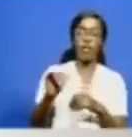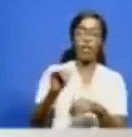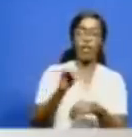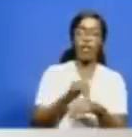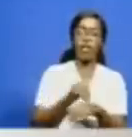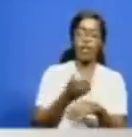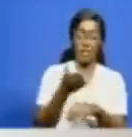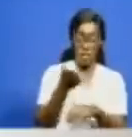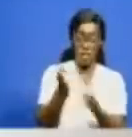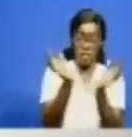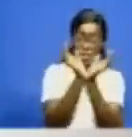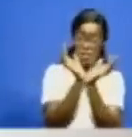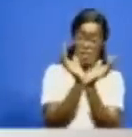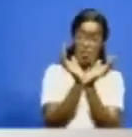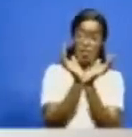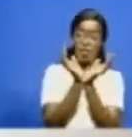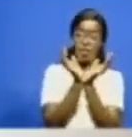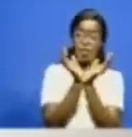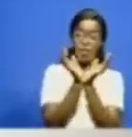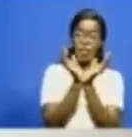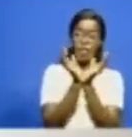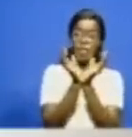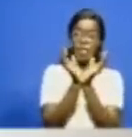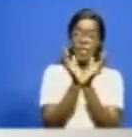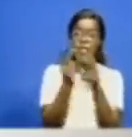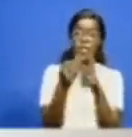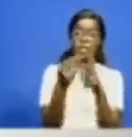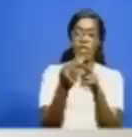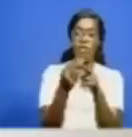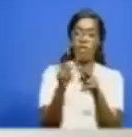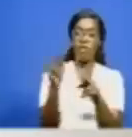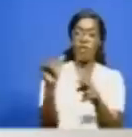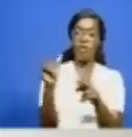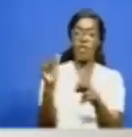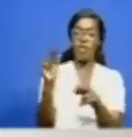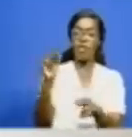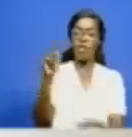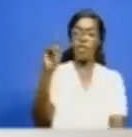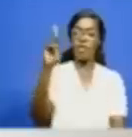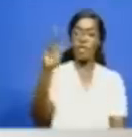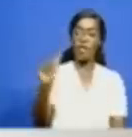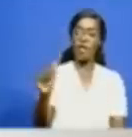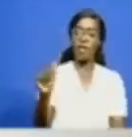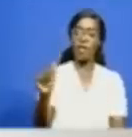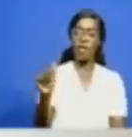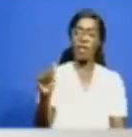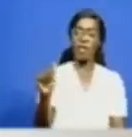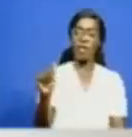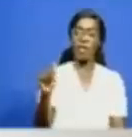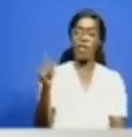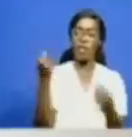Nyantrago Stadium, ambayo sasa itaitwa Nyantika Mayoro